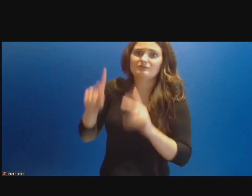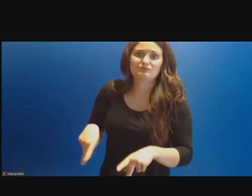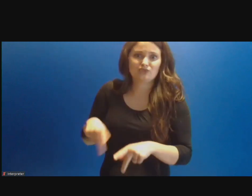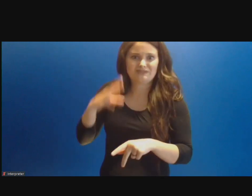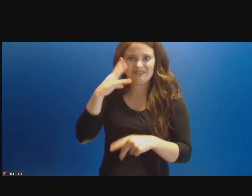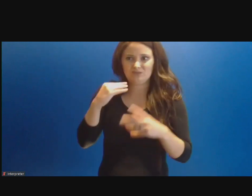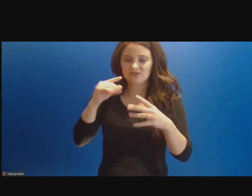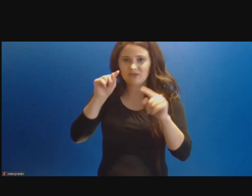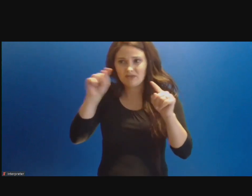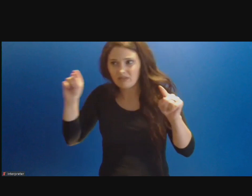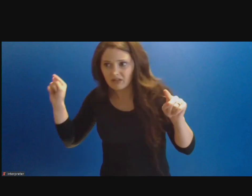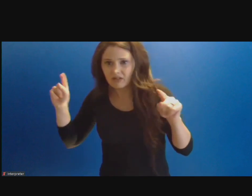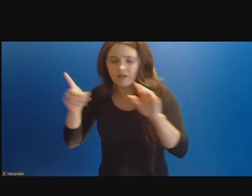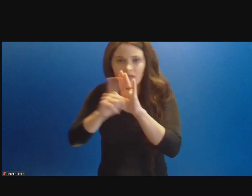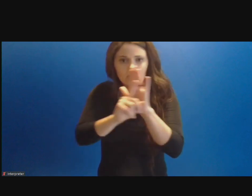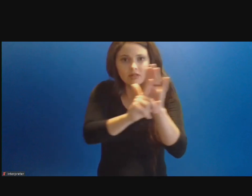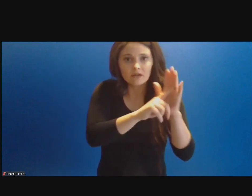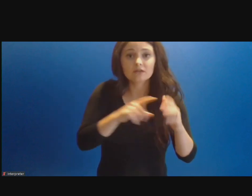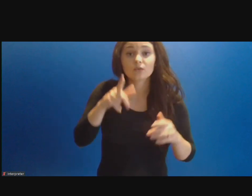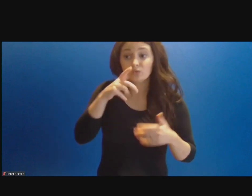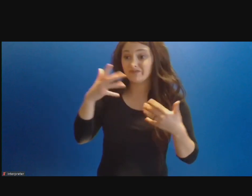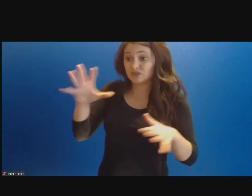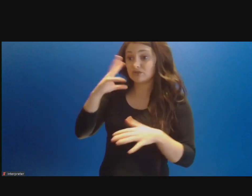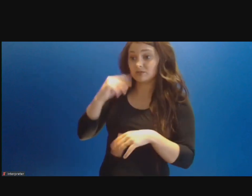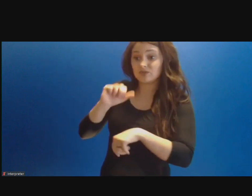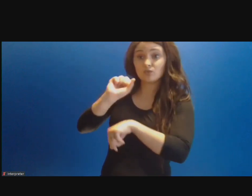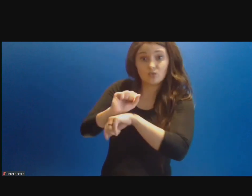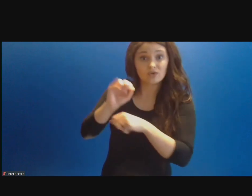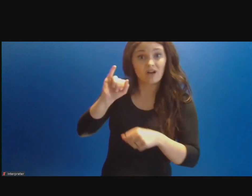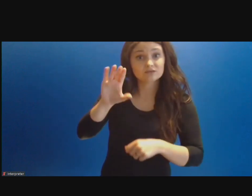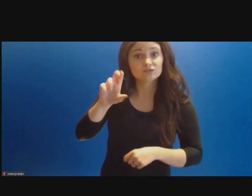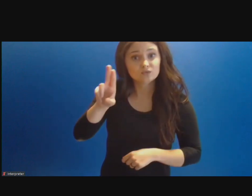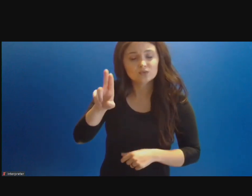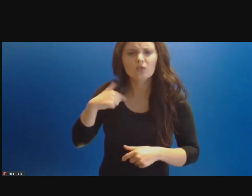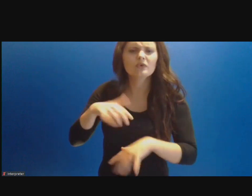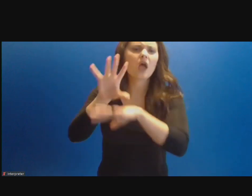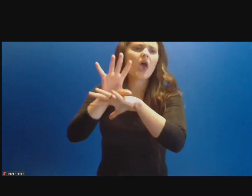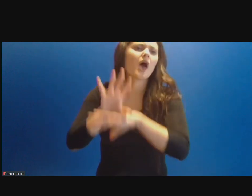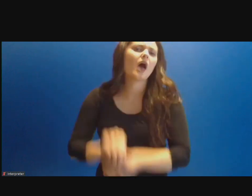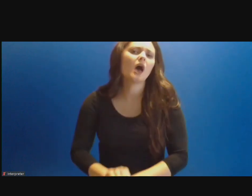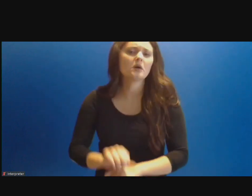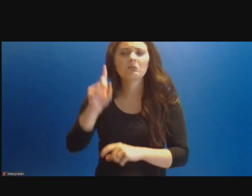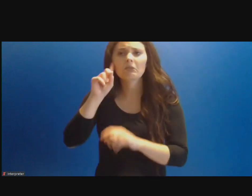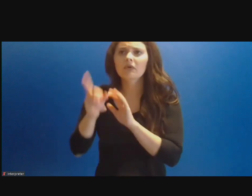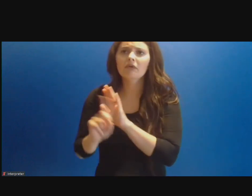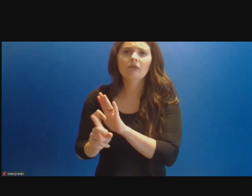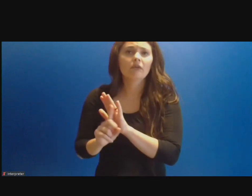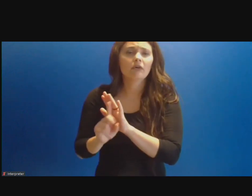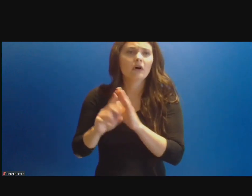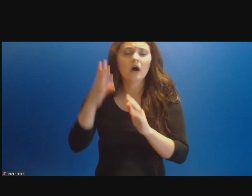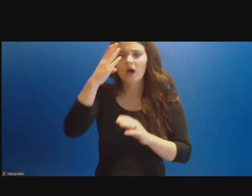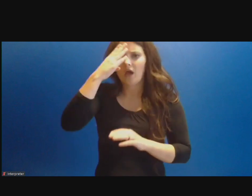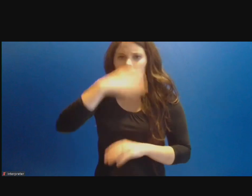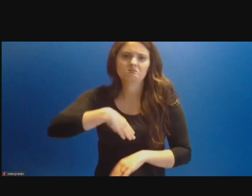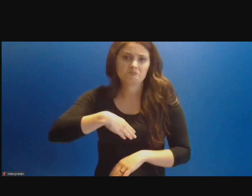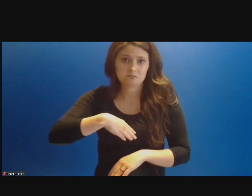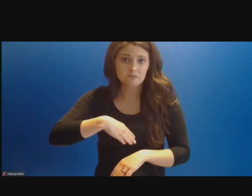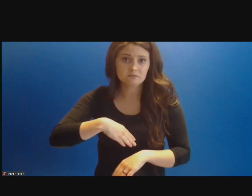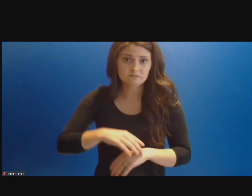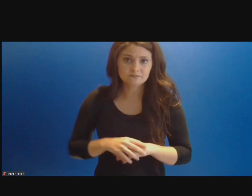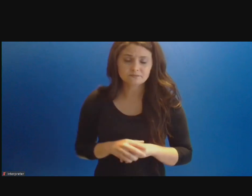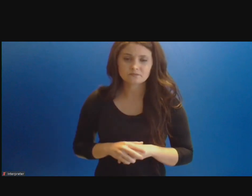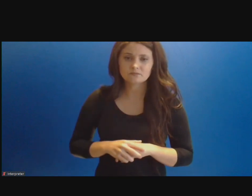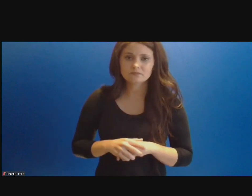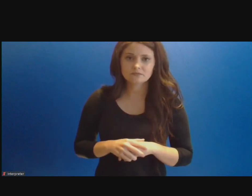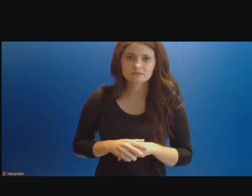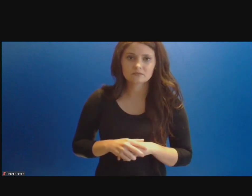And those of us that have worked in the ICU before, we kind of get used to hearing that, where we don't hear the alarms anymore.